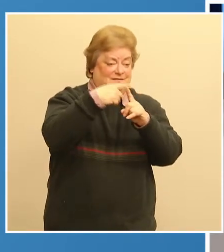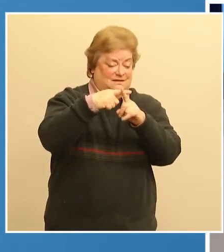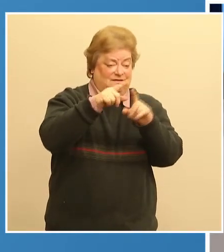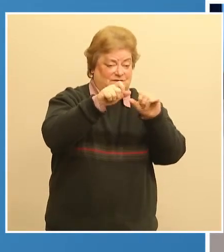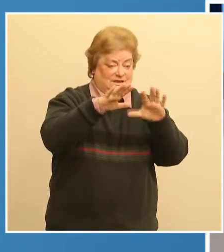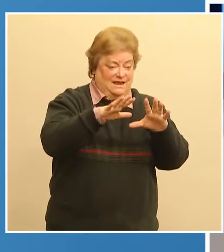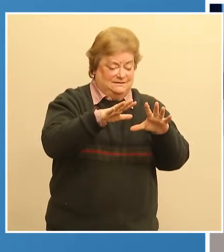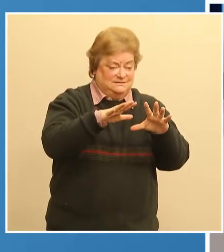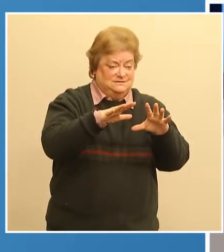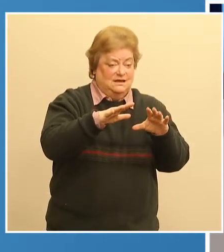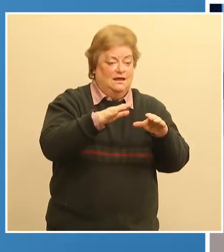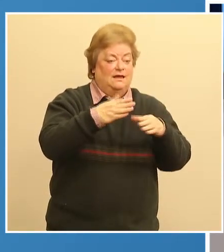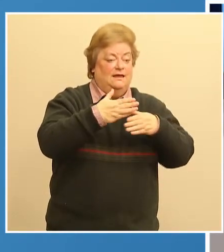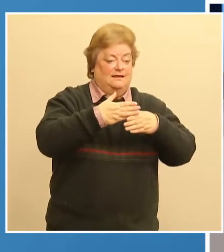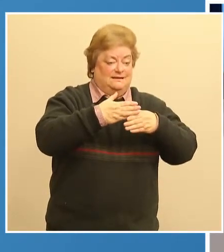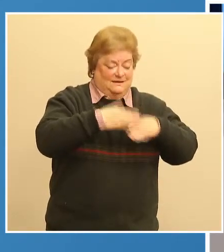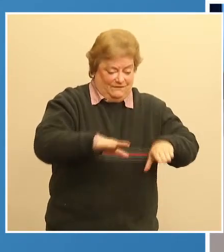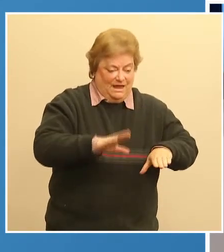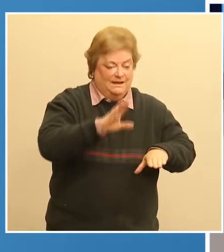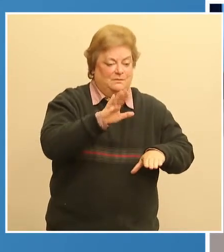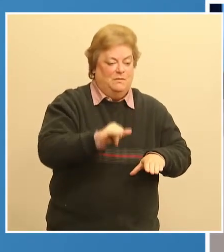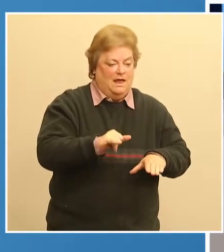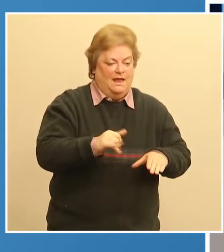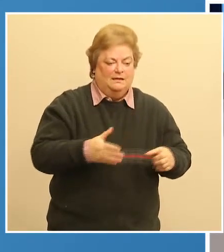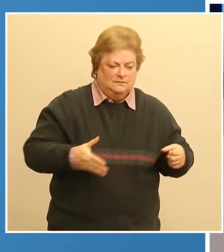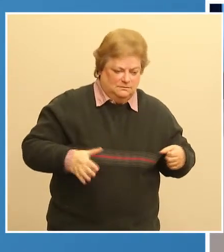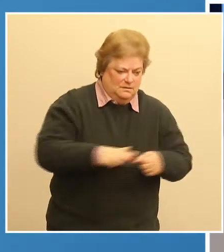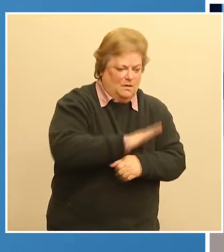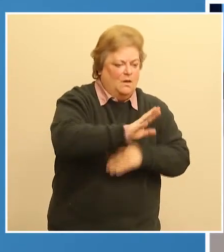the total number of tests. Correct.